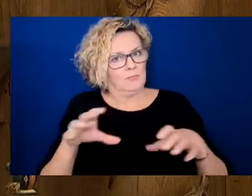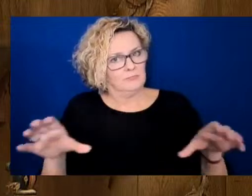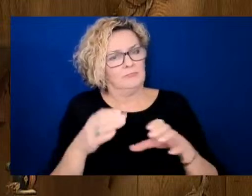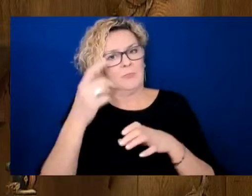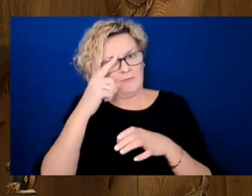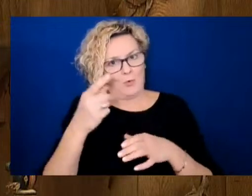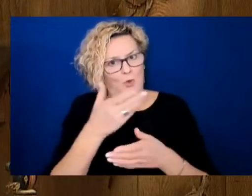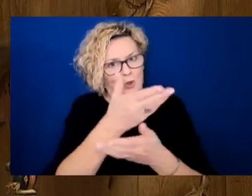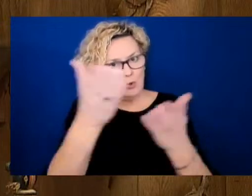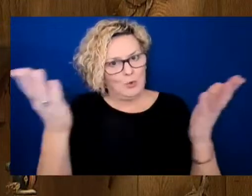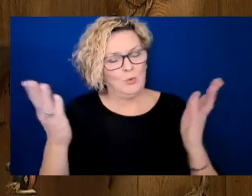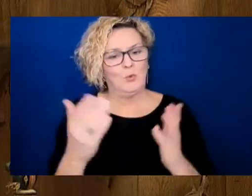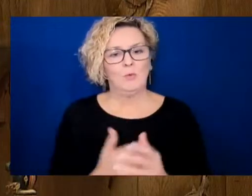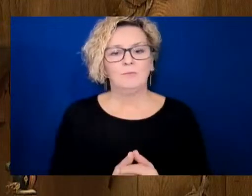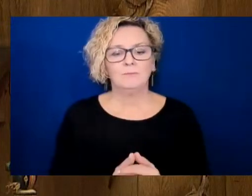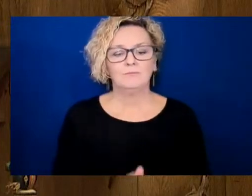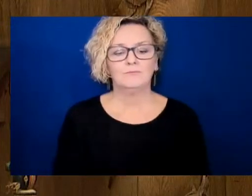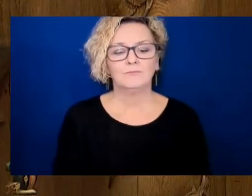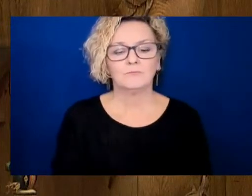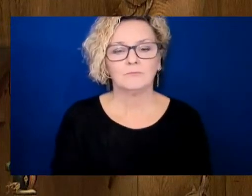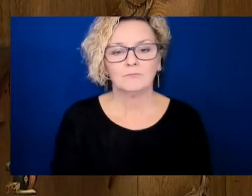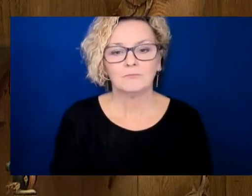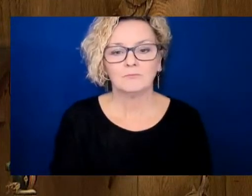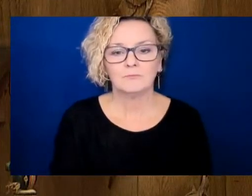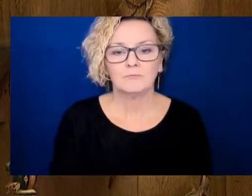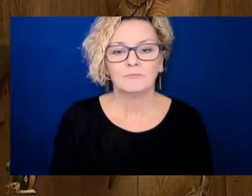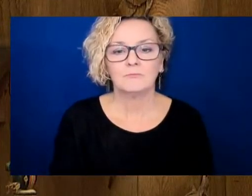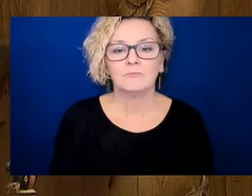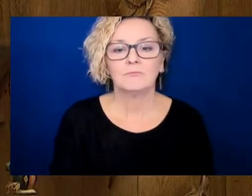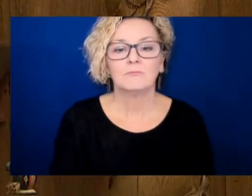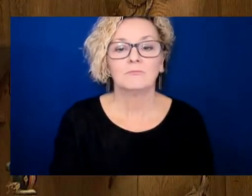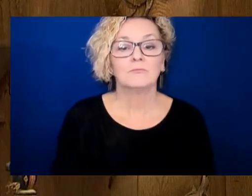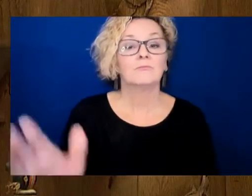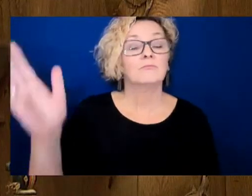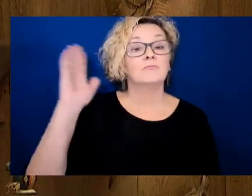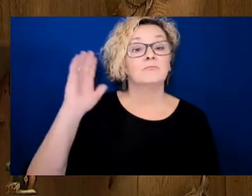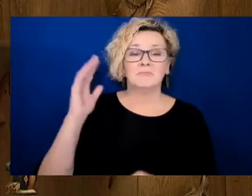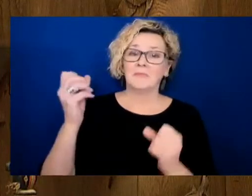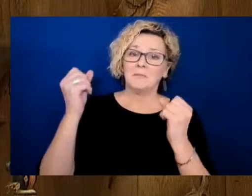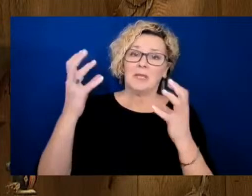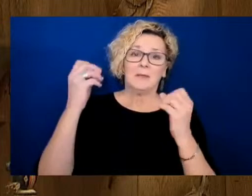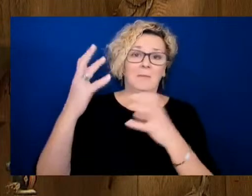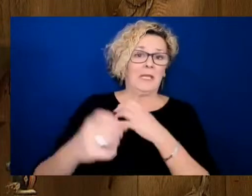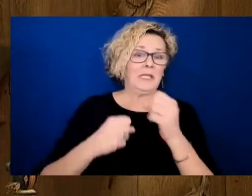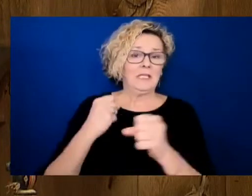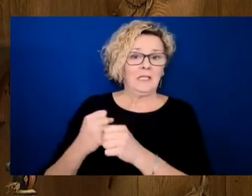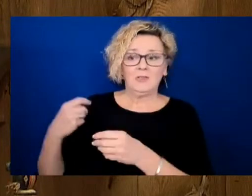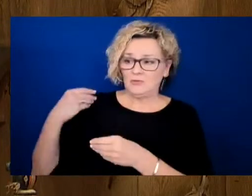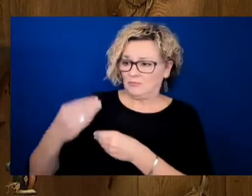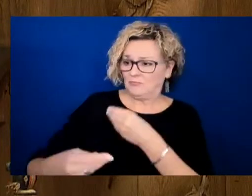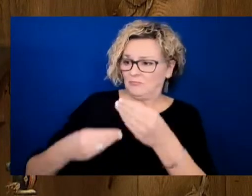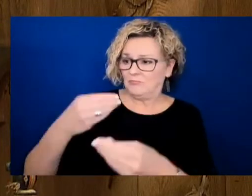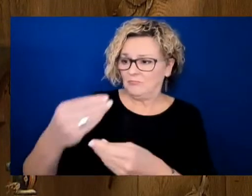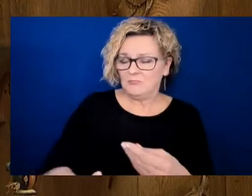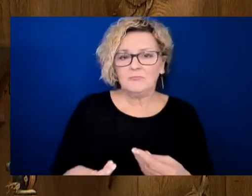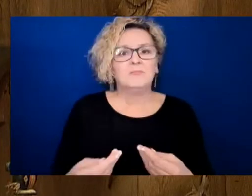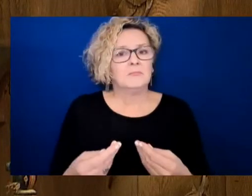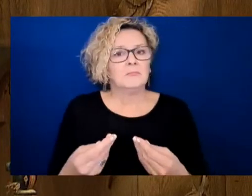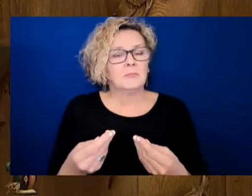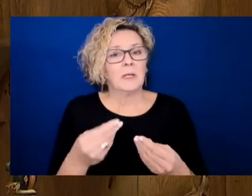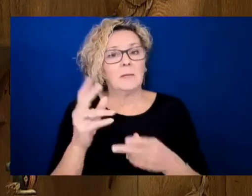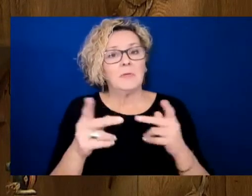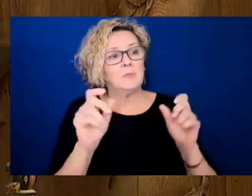For generations, there was an unspoken promise. If you worked hard, got an education, and played by the